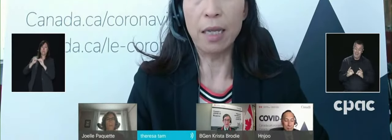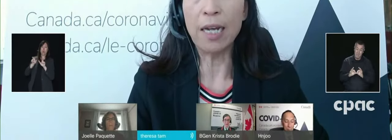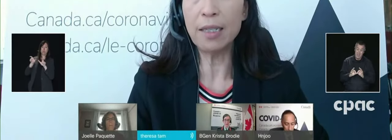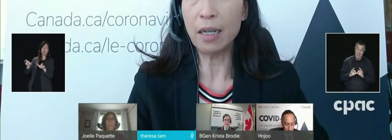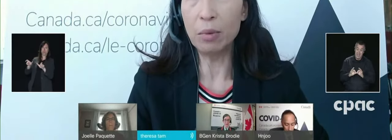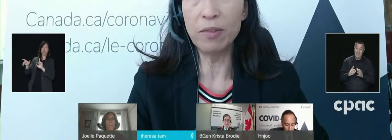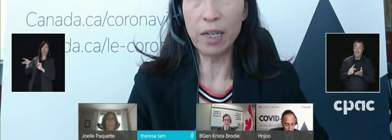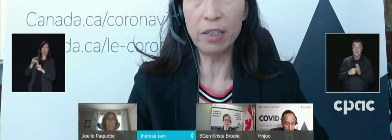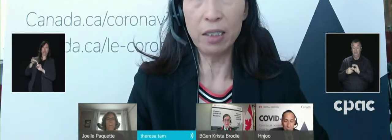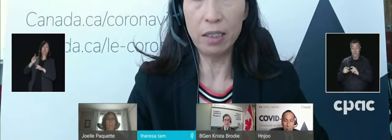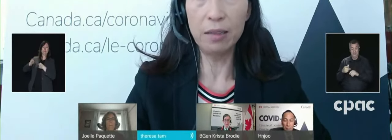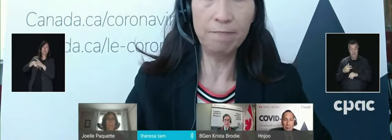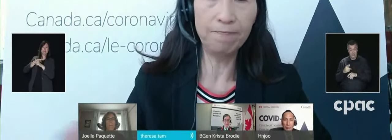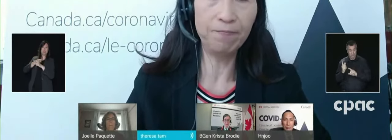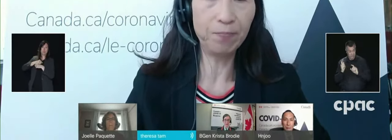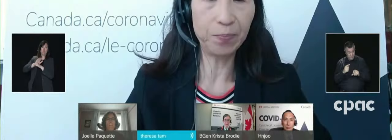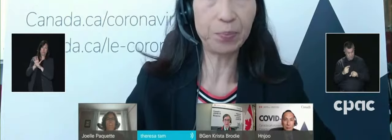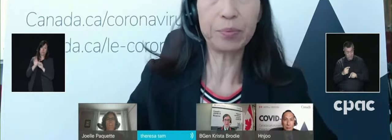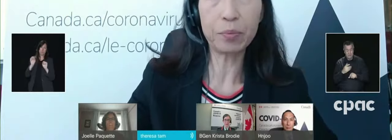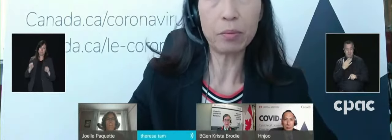against that type of variant.